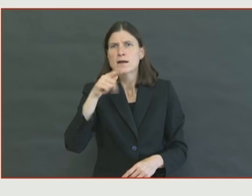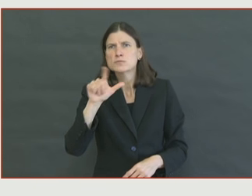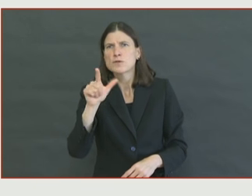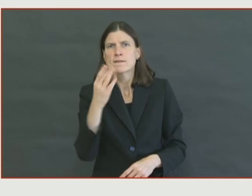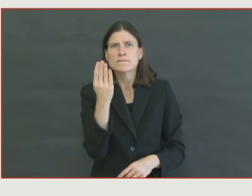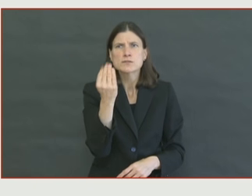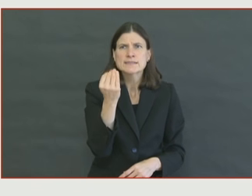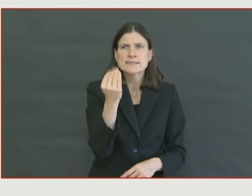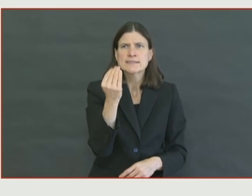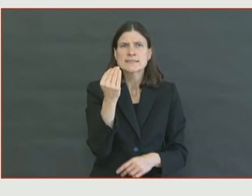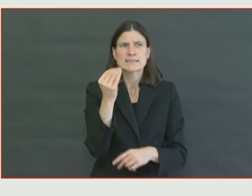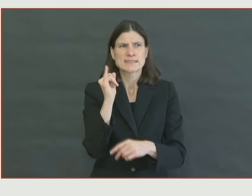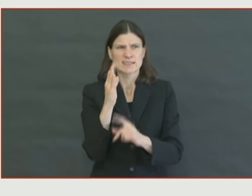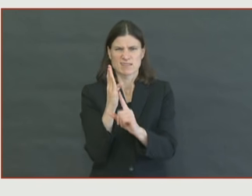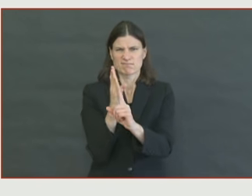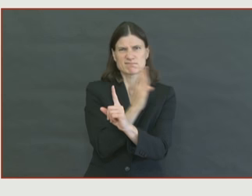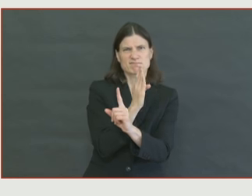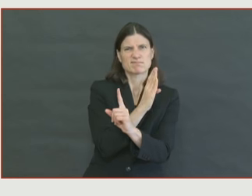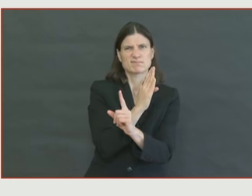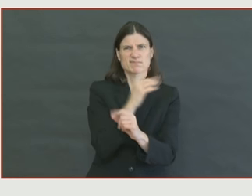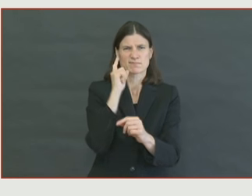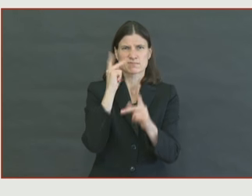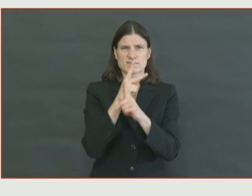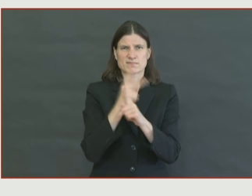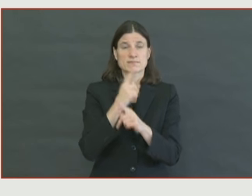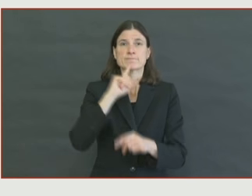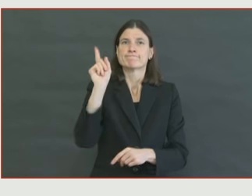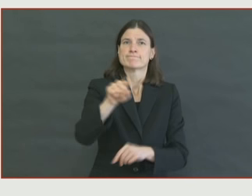after I issued the stay-at-home order.